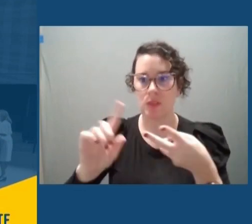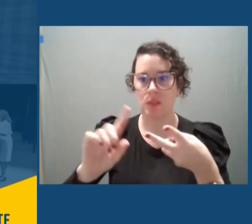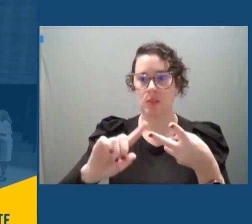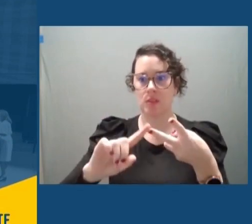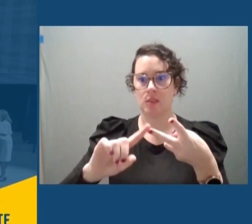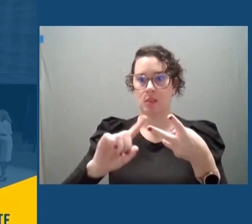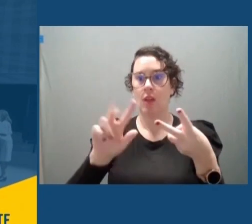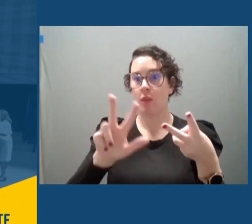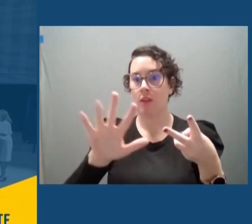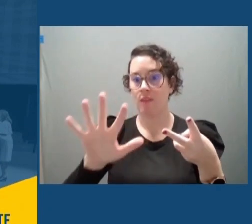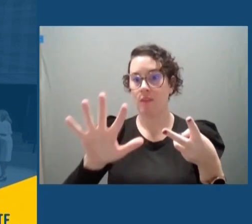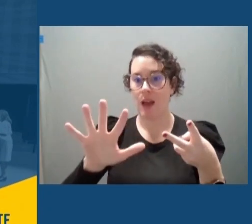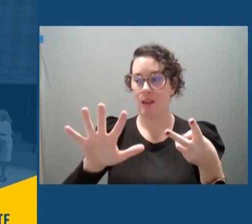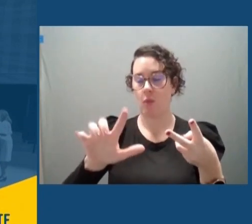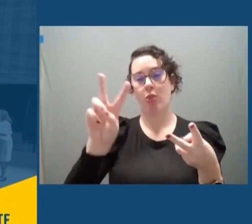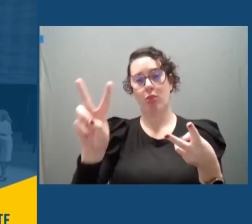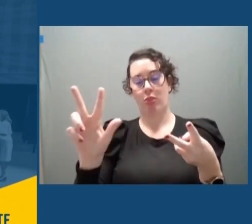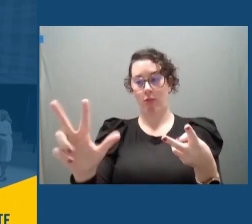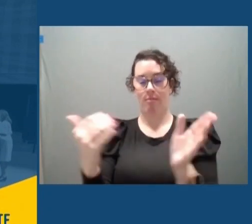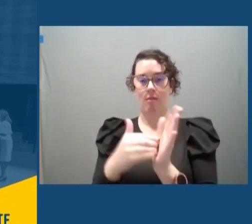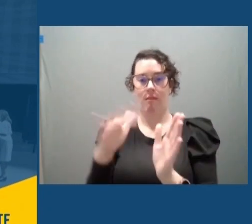for people suffering from mental illness,